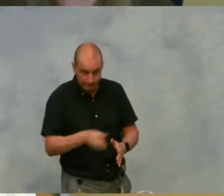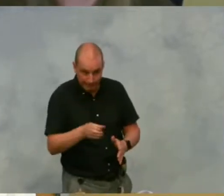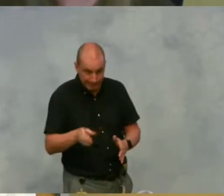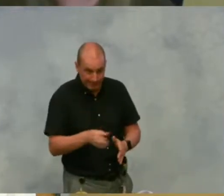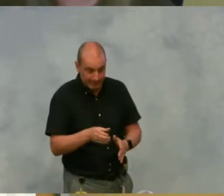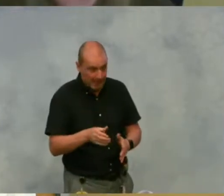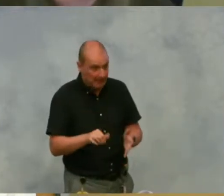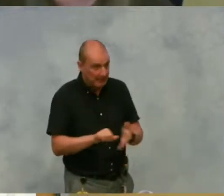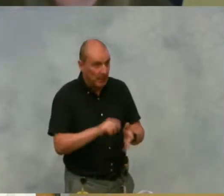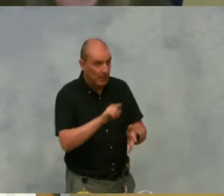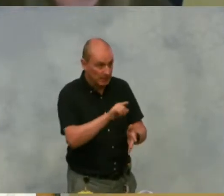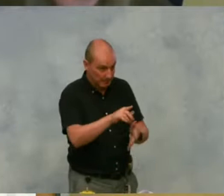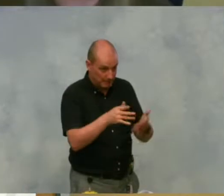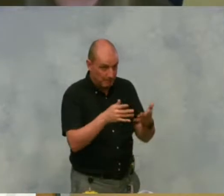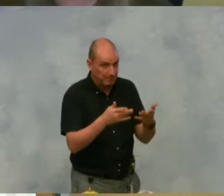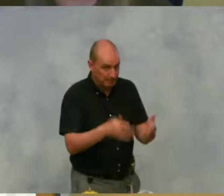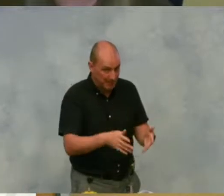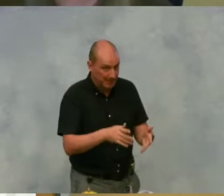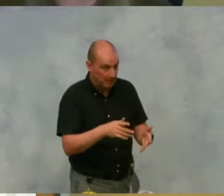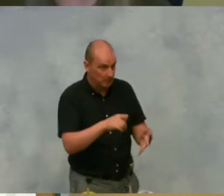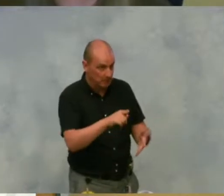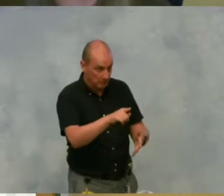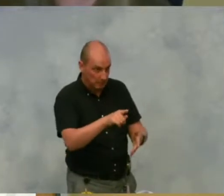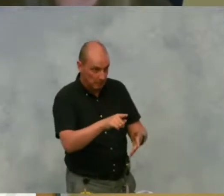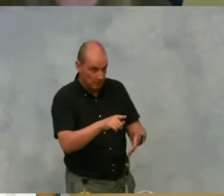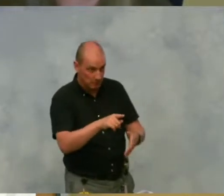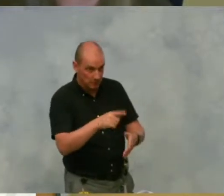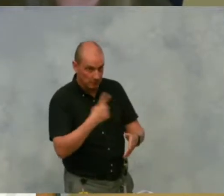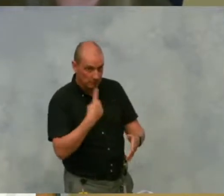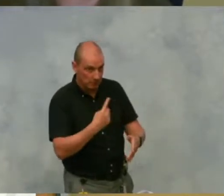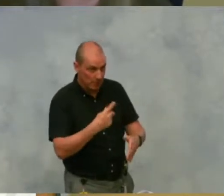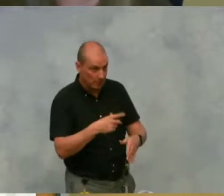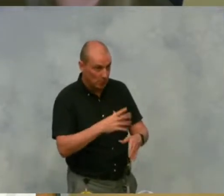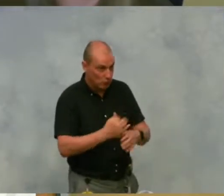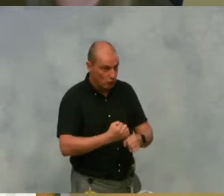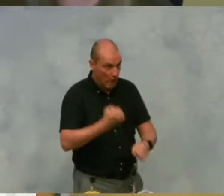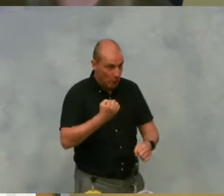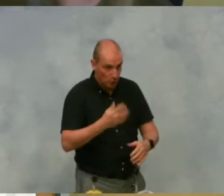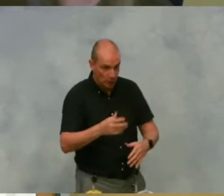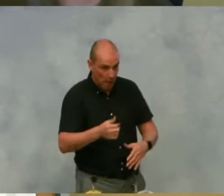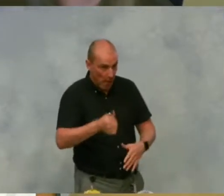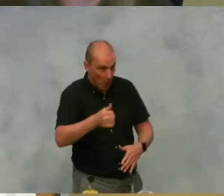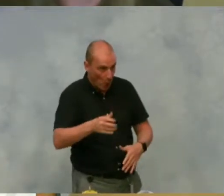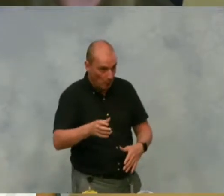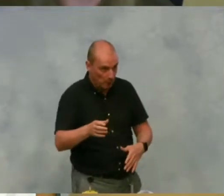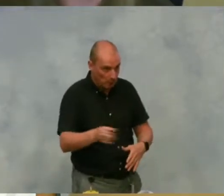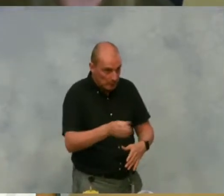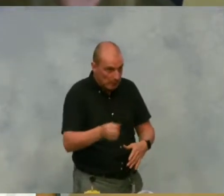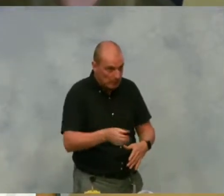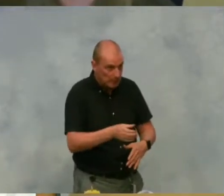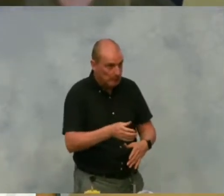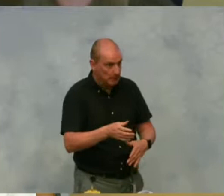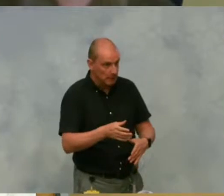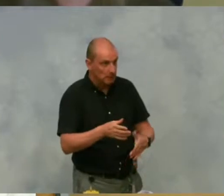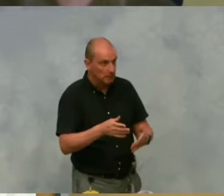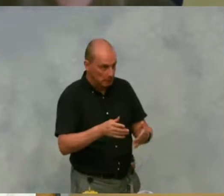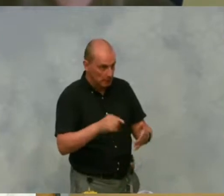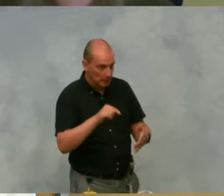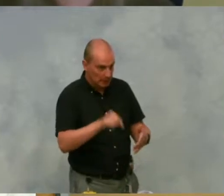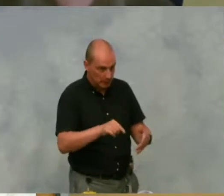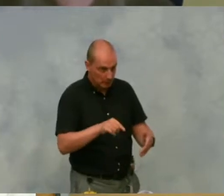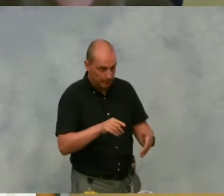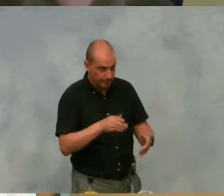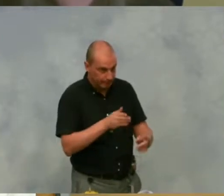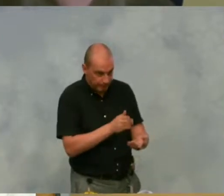hence the comment round about kind of graduate approaches in some of our skills shortage areas. We are